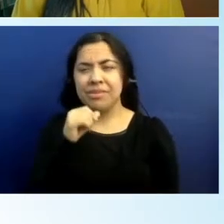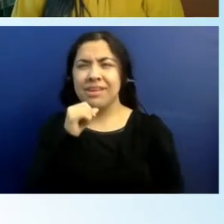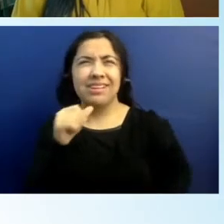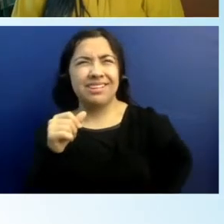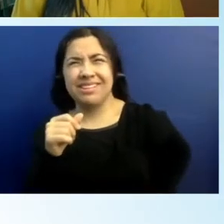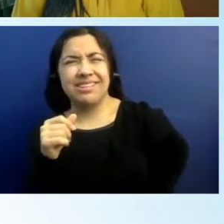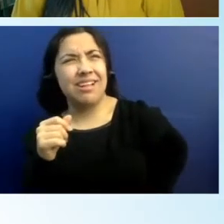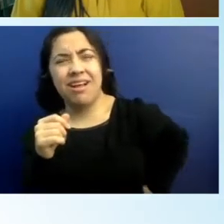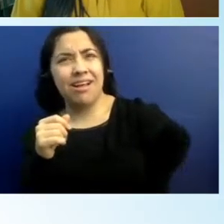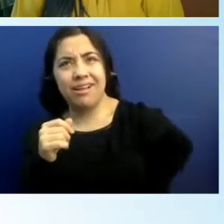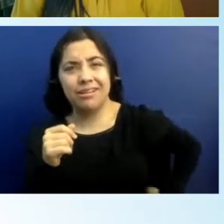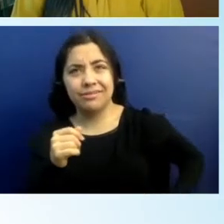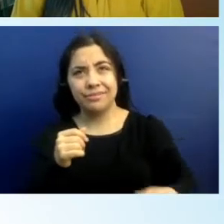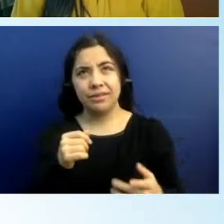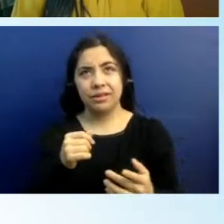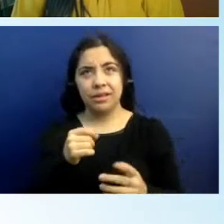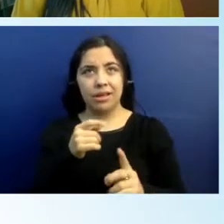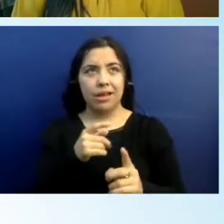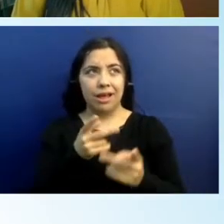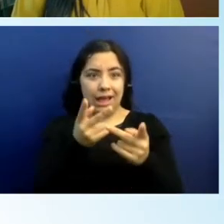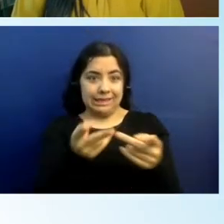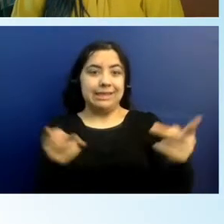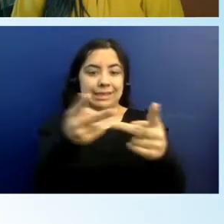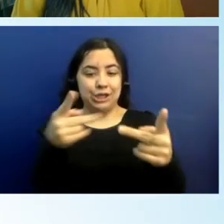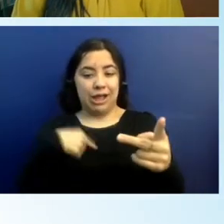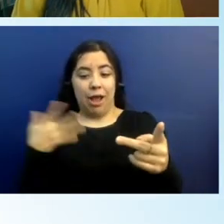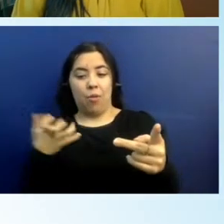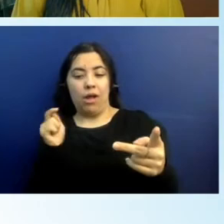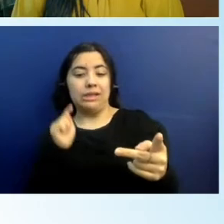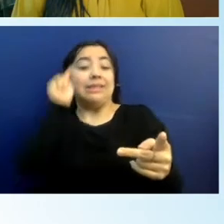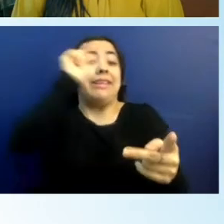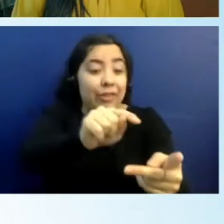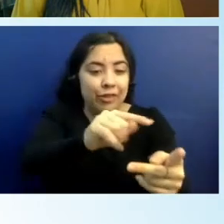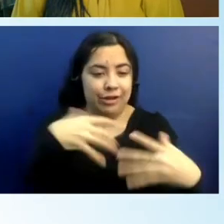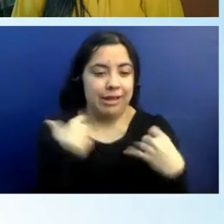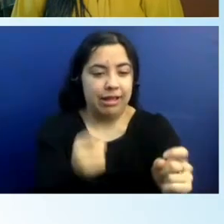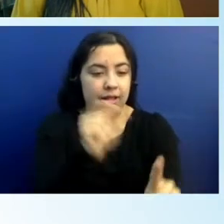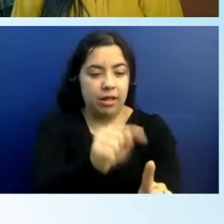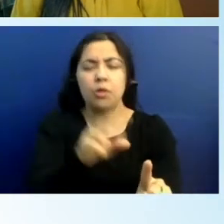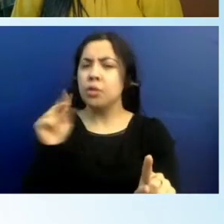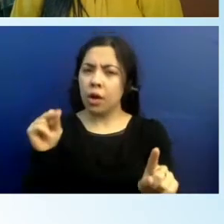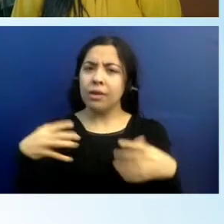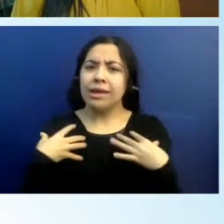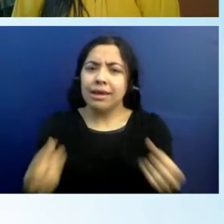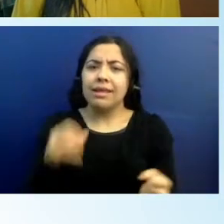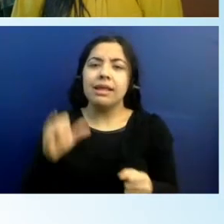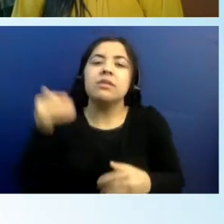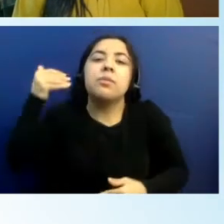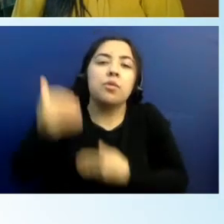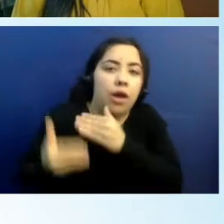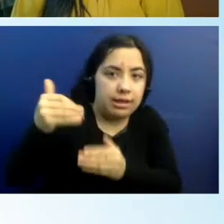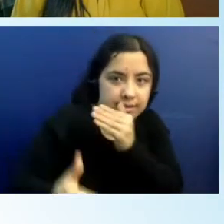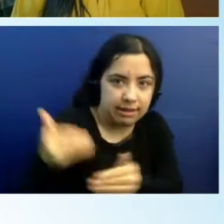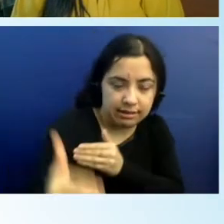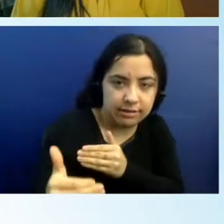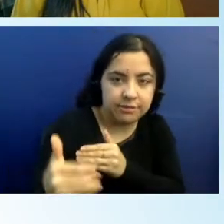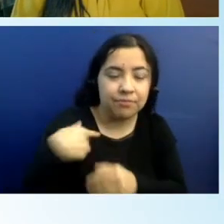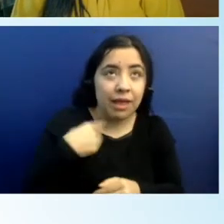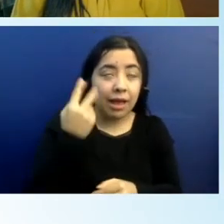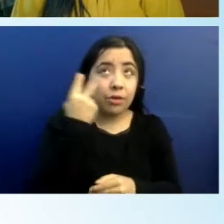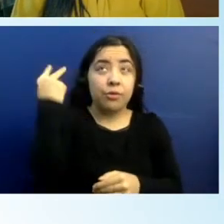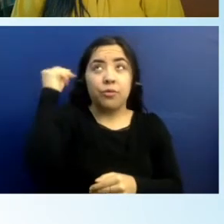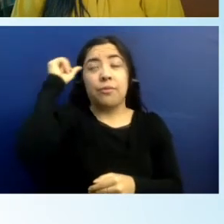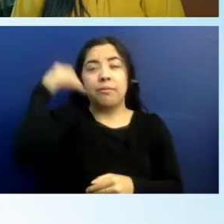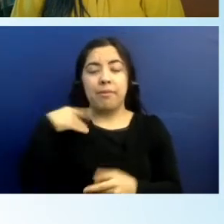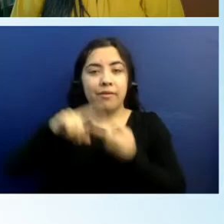it's not a destination. It's a process. I'm reminded of the words of my friend Pilar. Healing